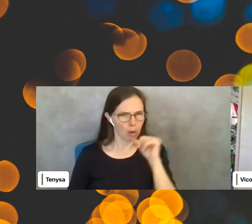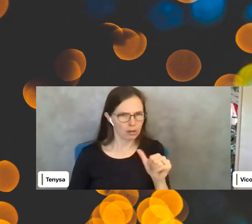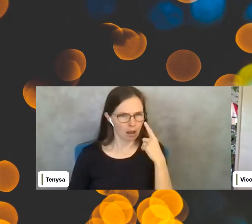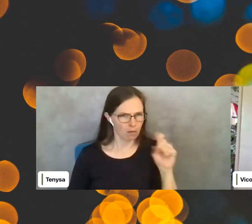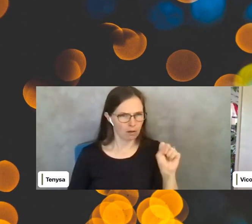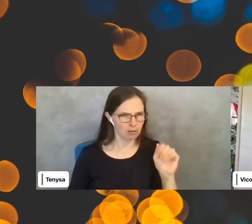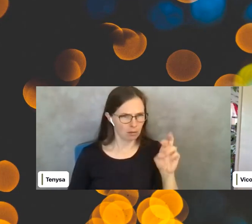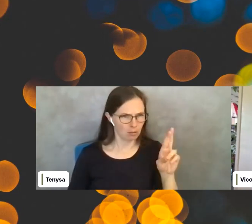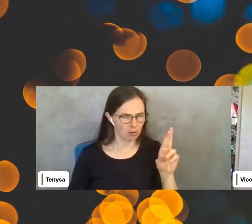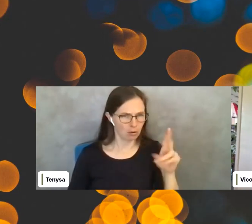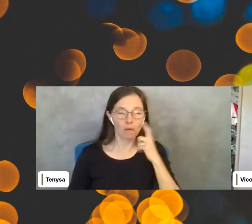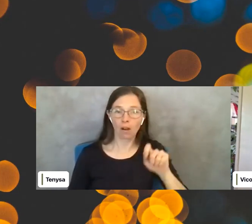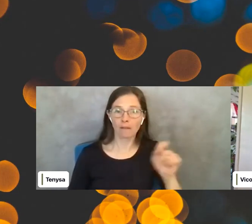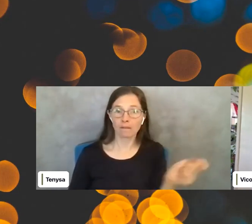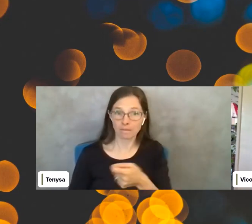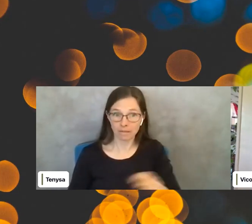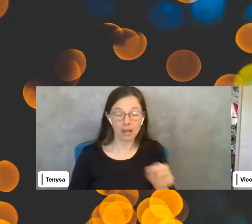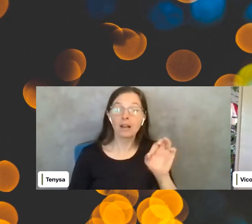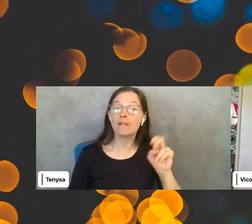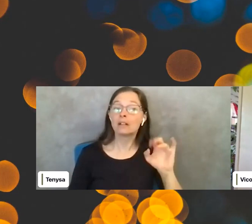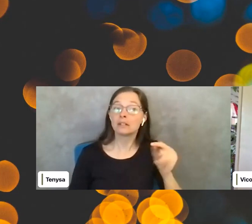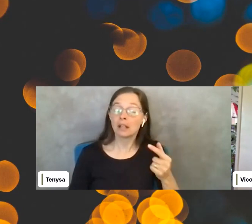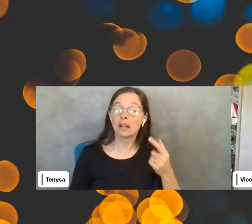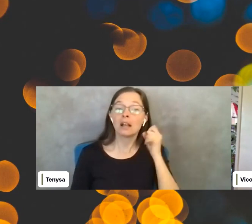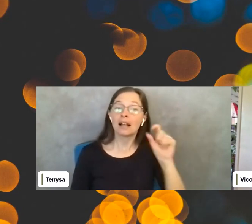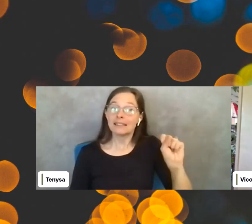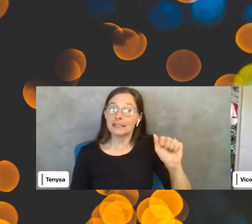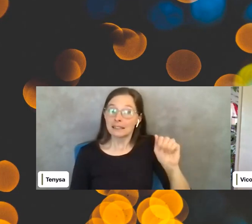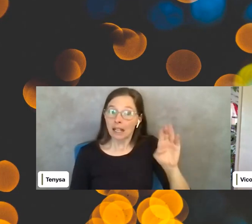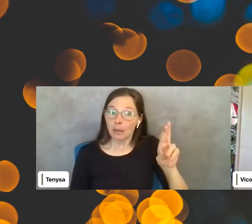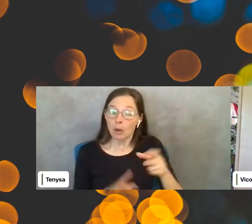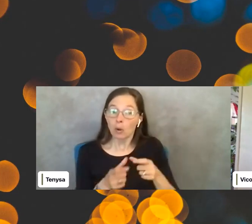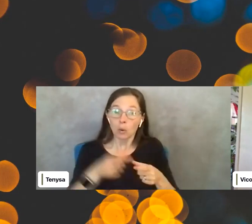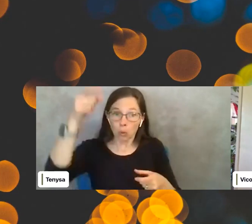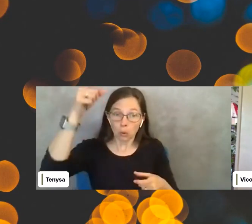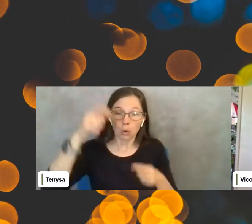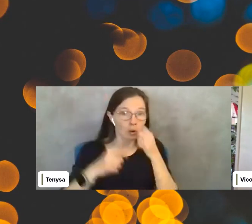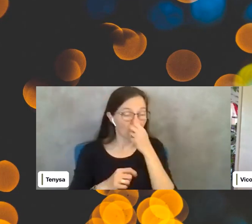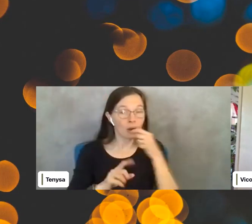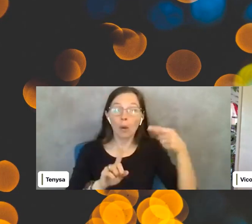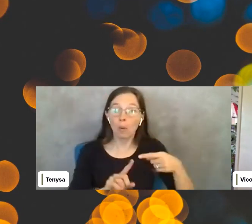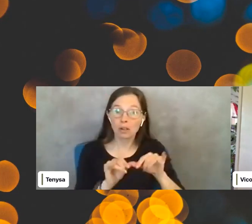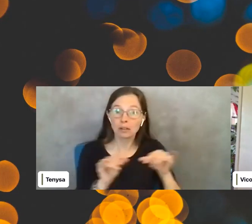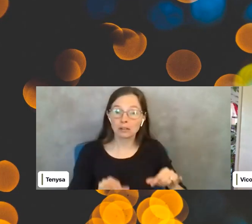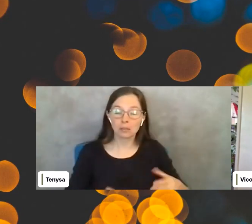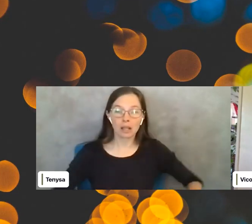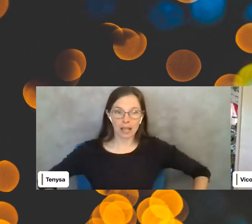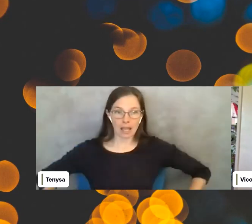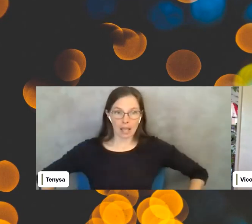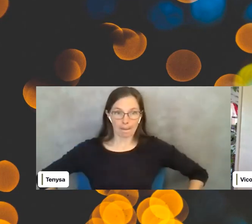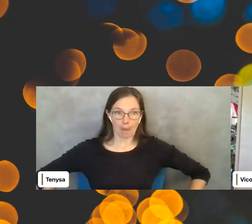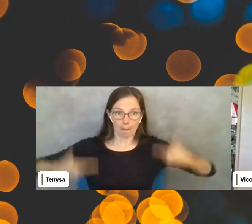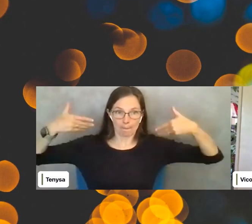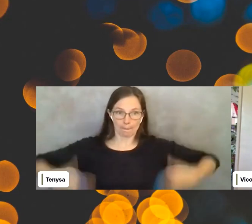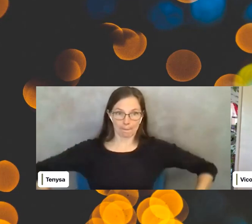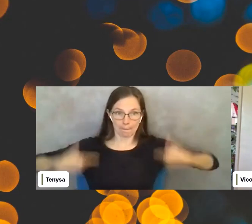parry in fencing? Because in fencing, in saber, your weapon, your point system is from the hip up. And